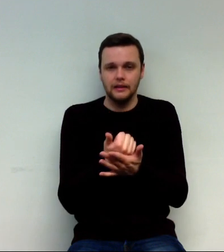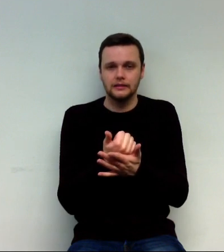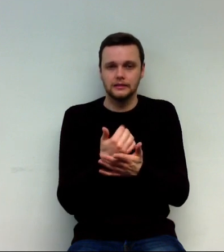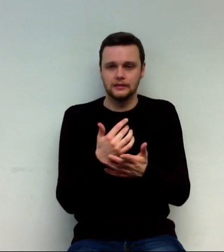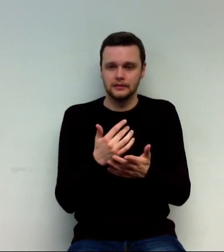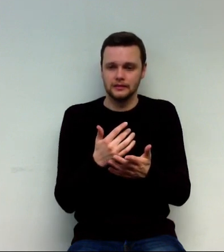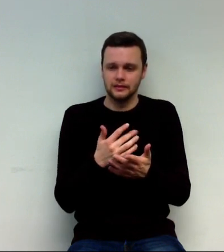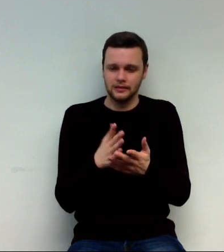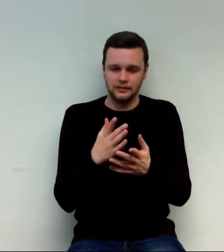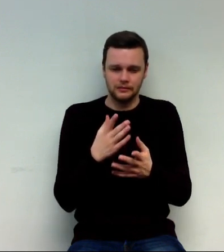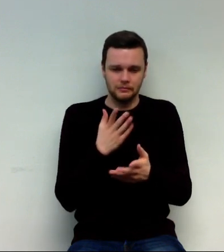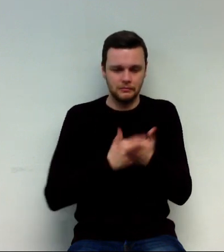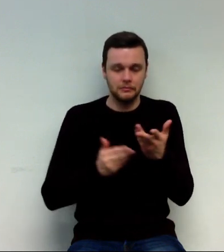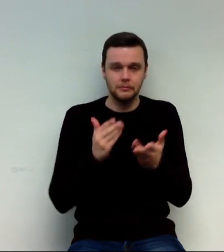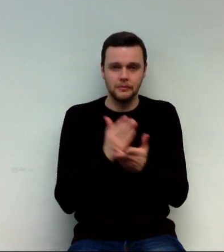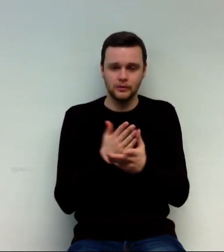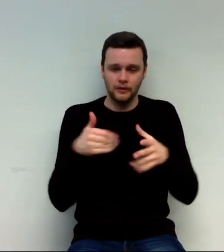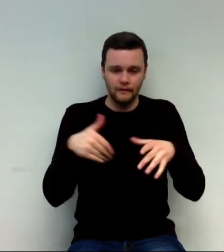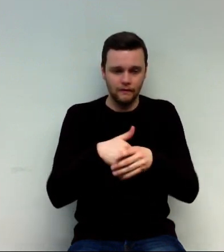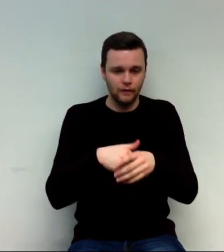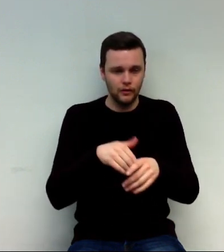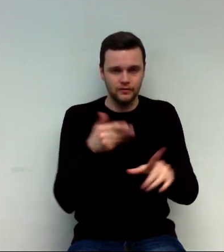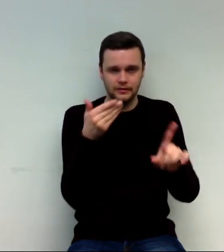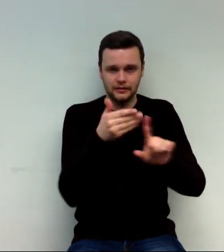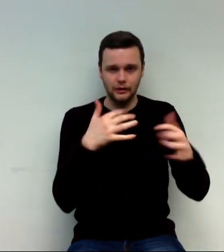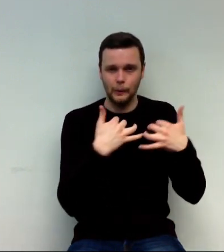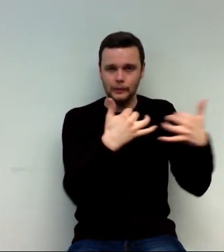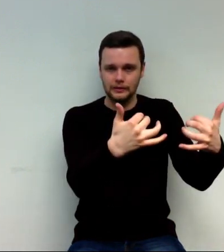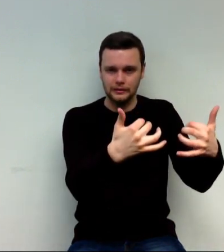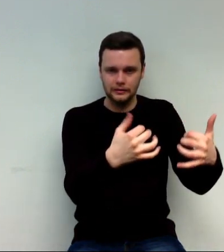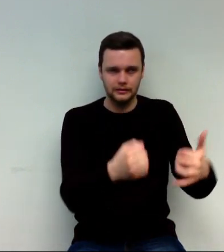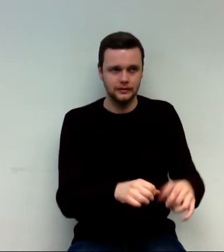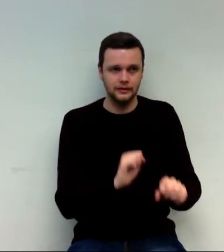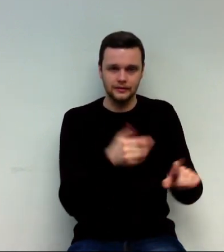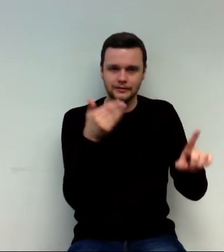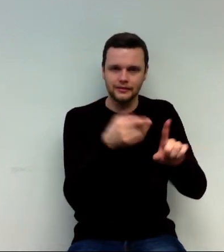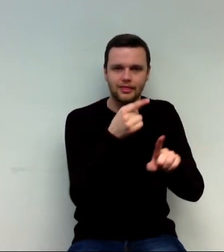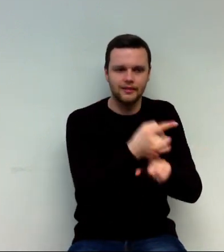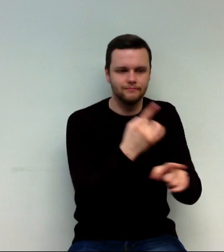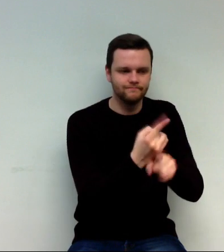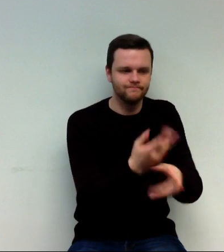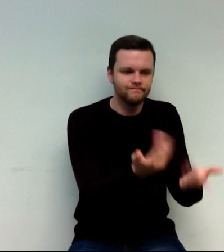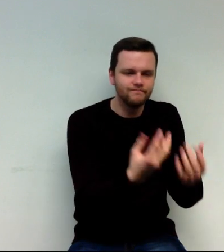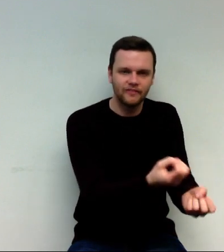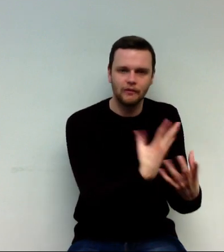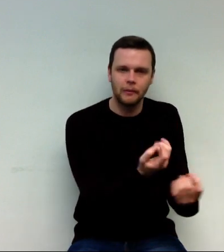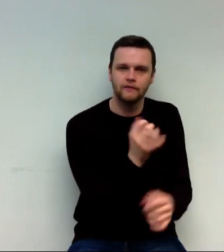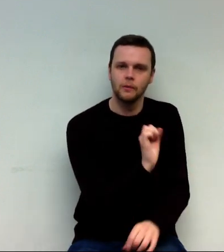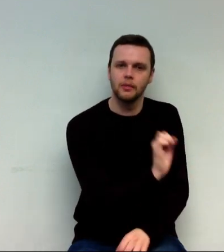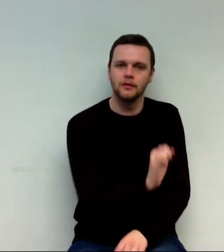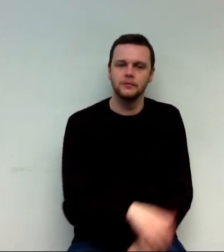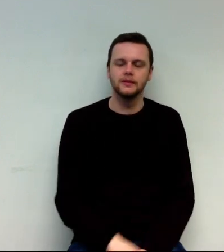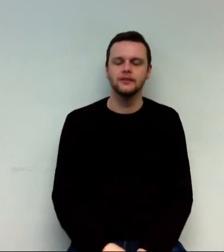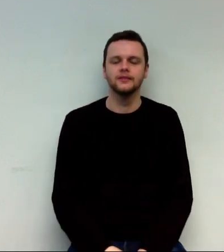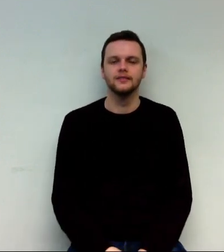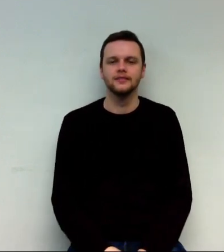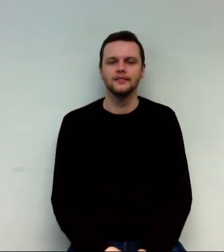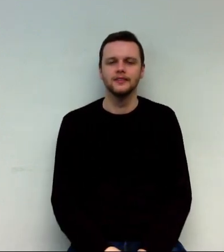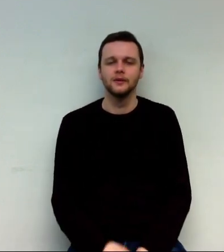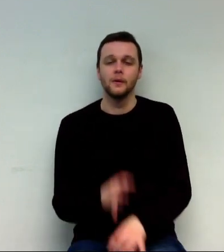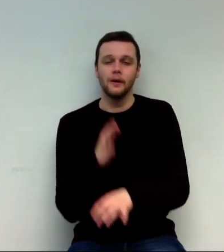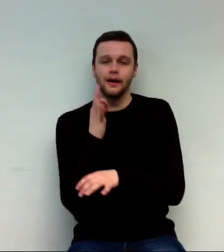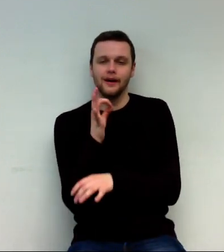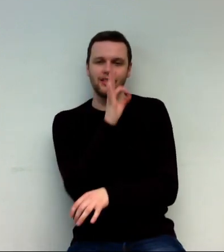involve who you want to target as your audience in the process of developing the show. And I guess I asked that very leading question because I know